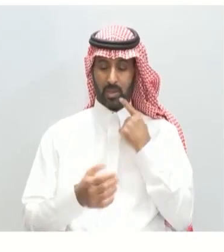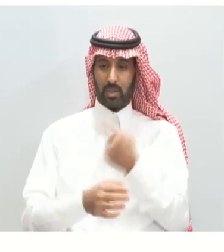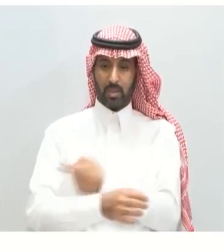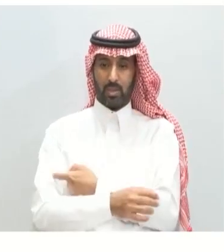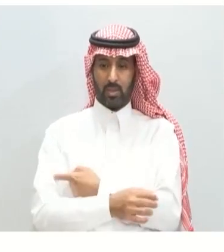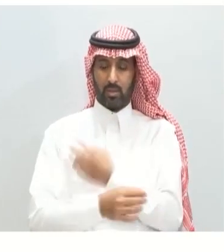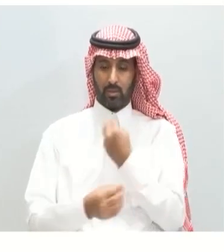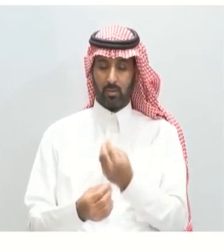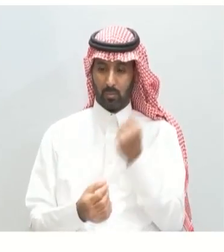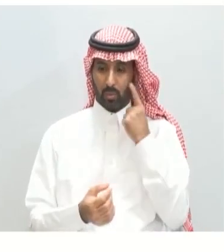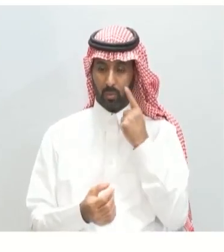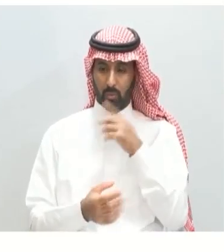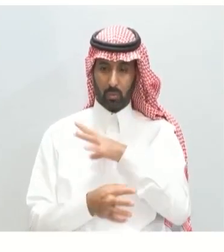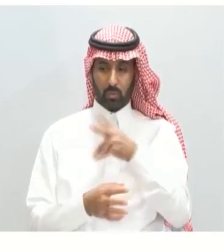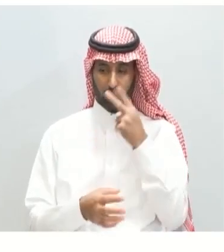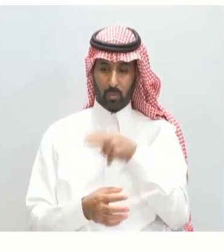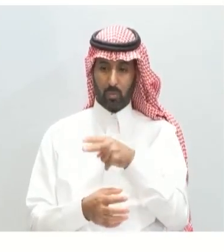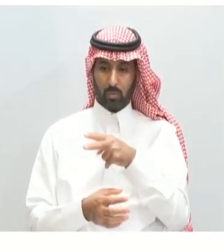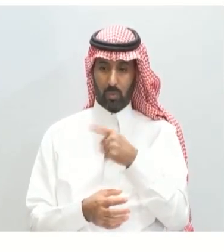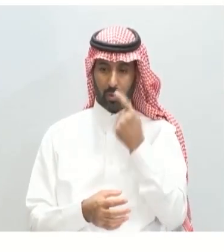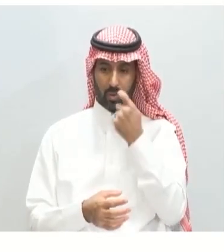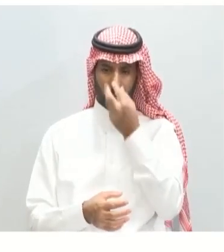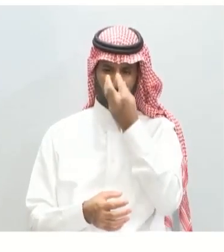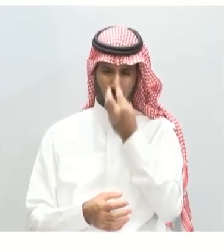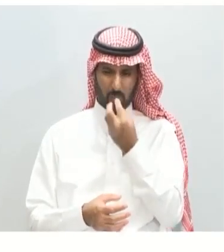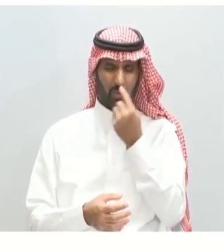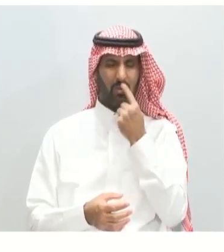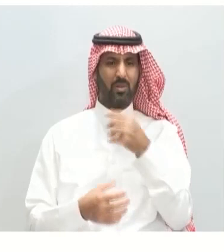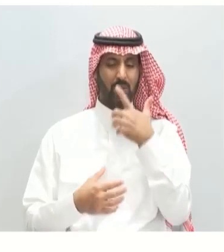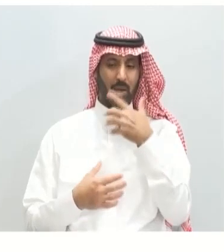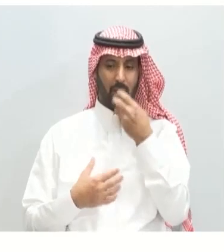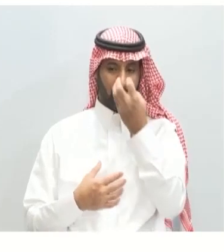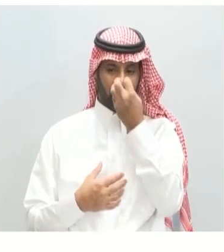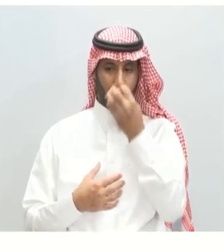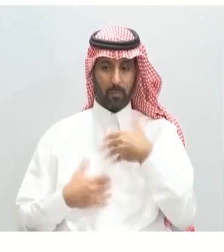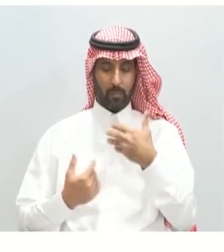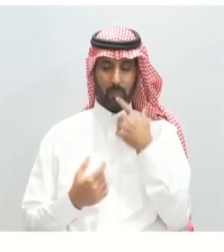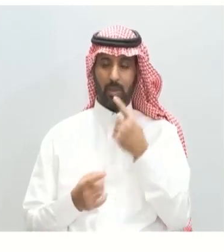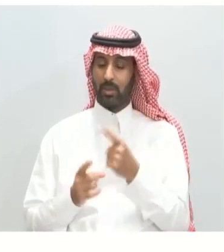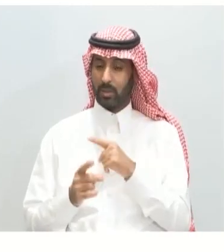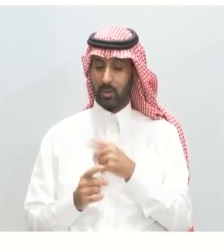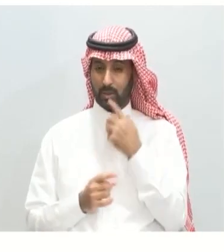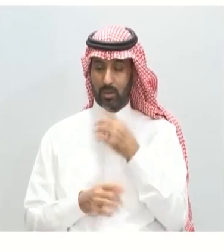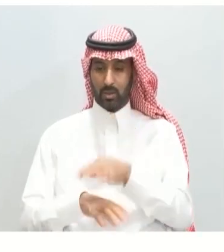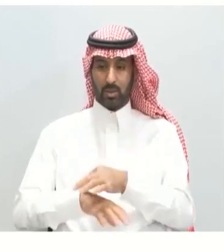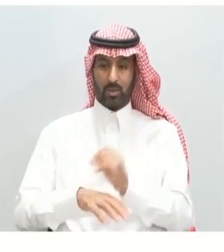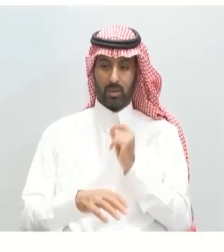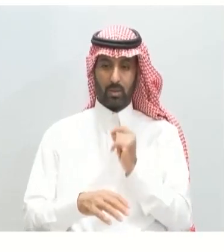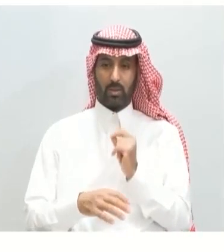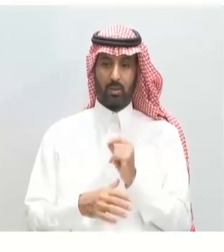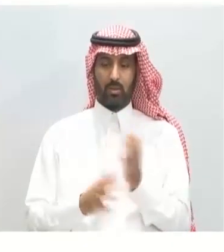is quite common to see a red-nosed clown joking with young patients in the pediatric